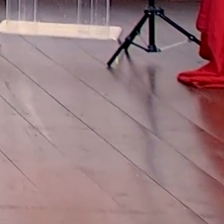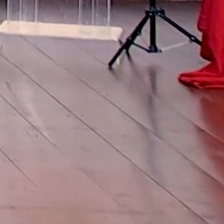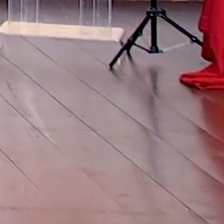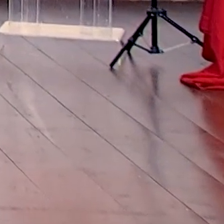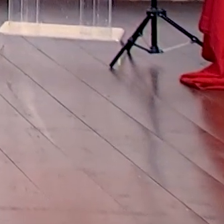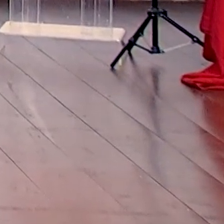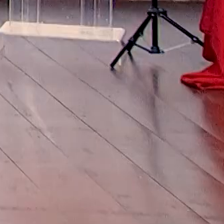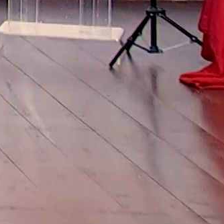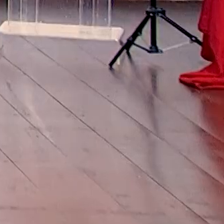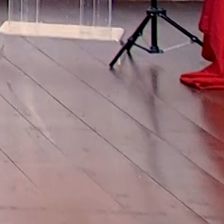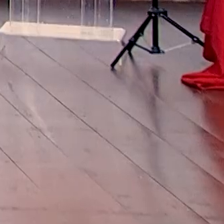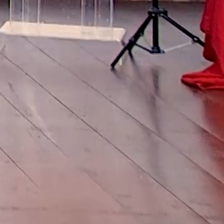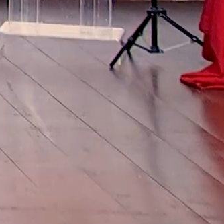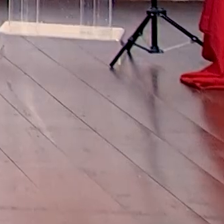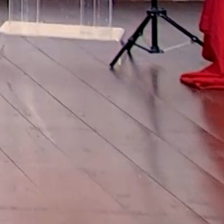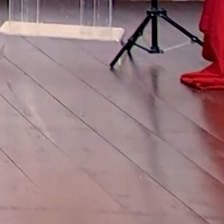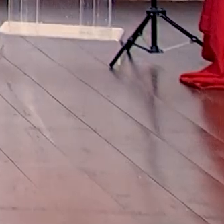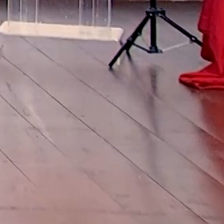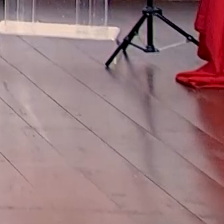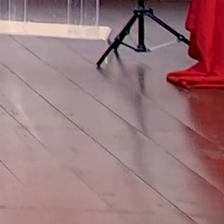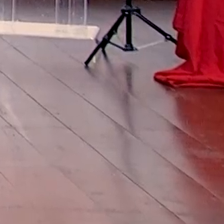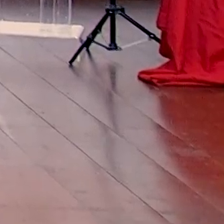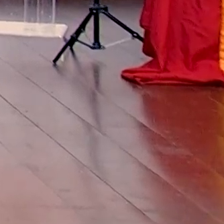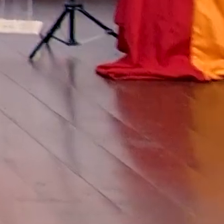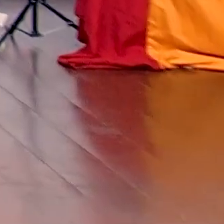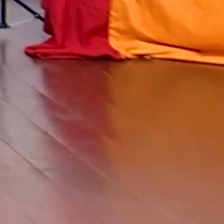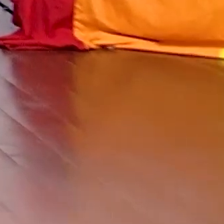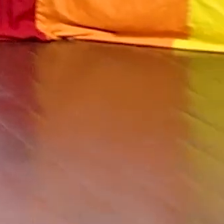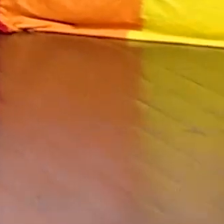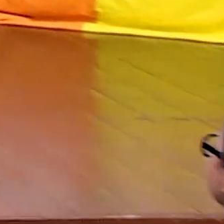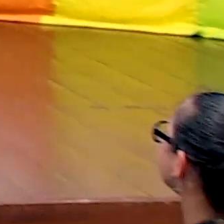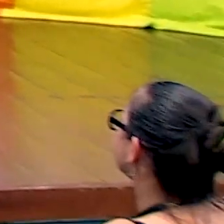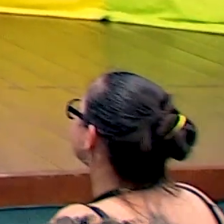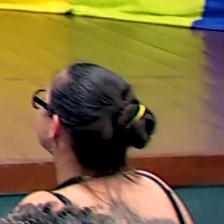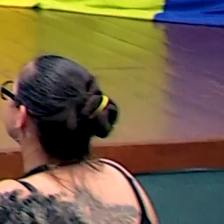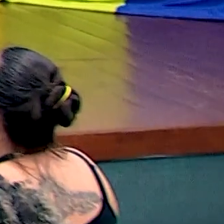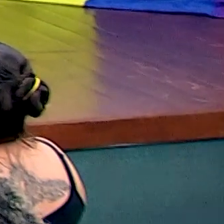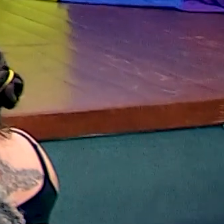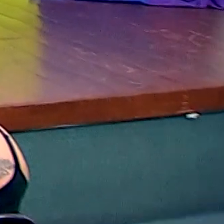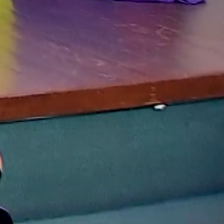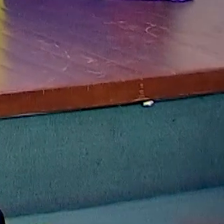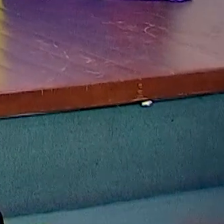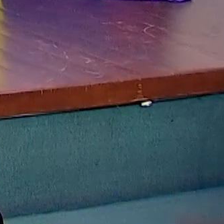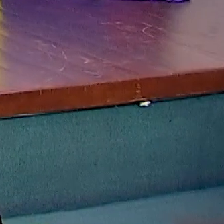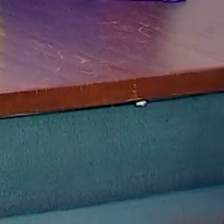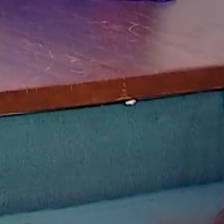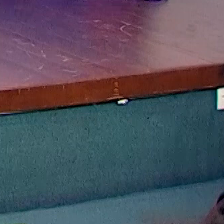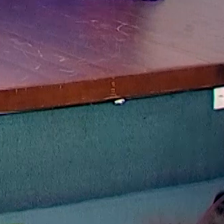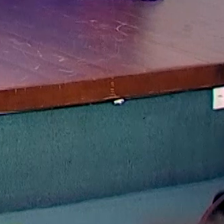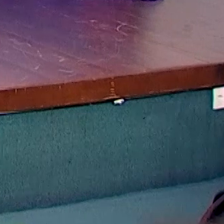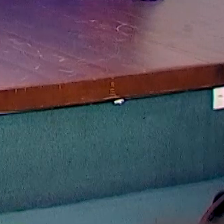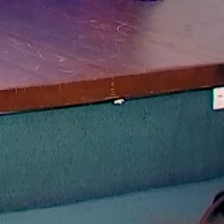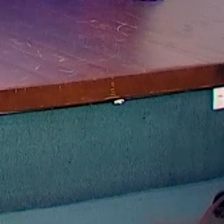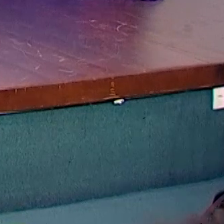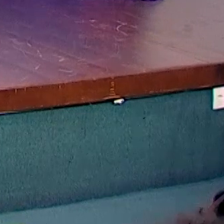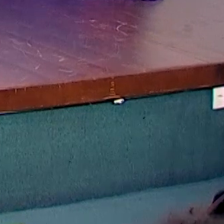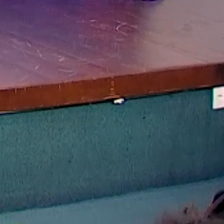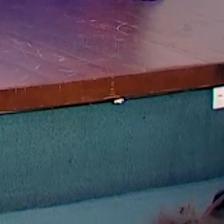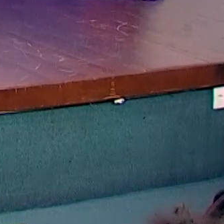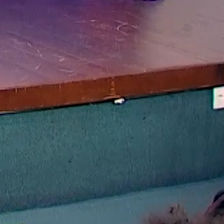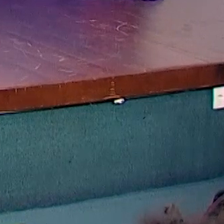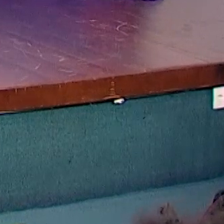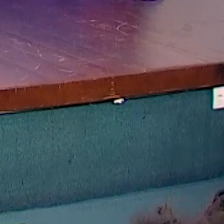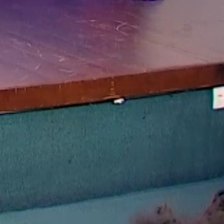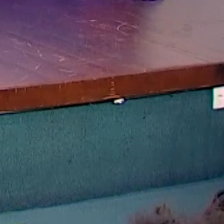See, I'm moving on, and I refuse to turn back. Yeah.